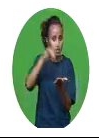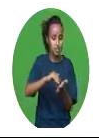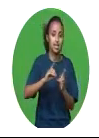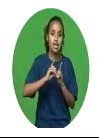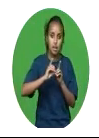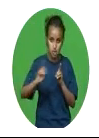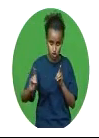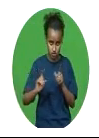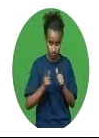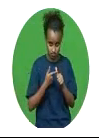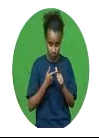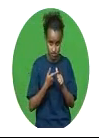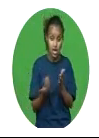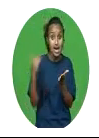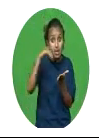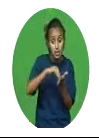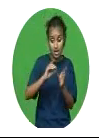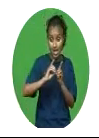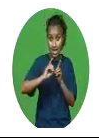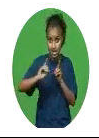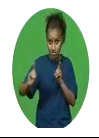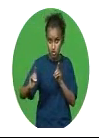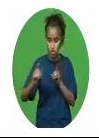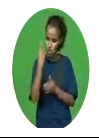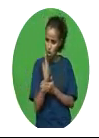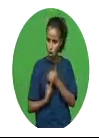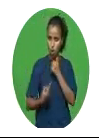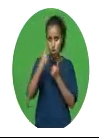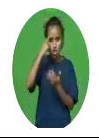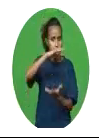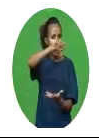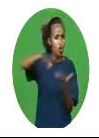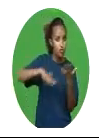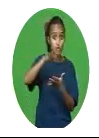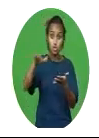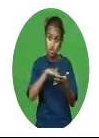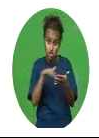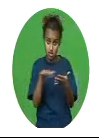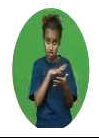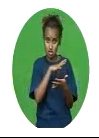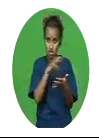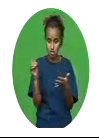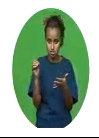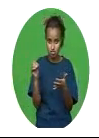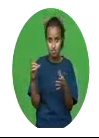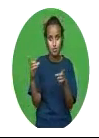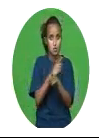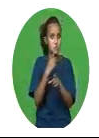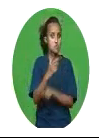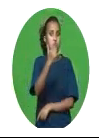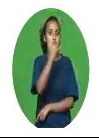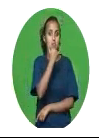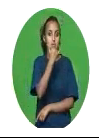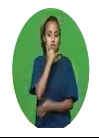dimension. Repeating a dimension will only confuse the reader and could cause errors in